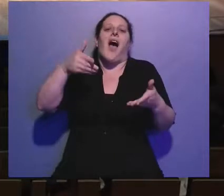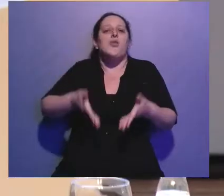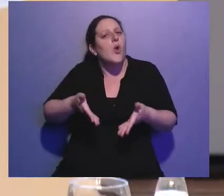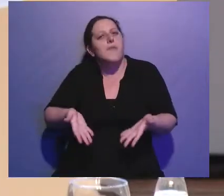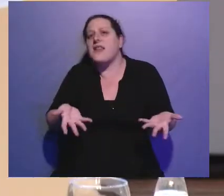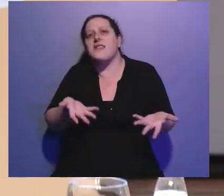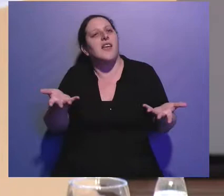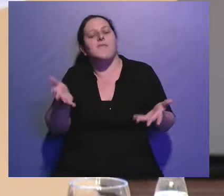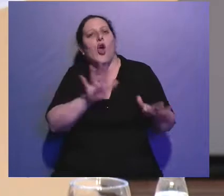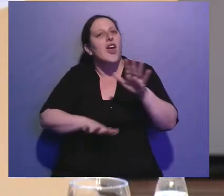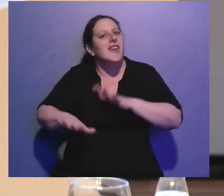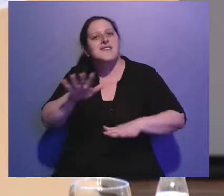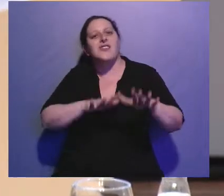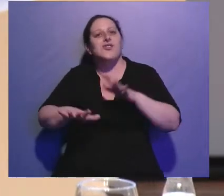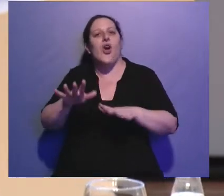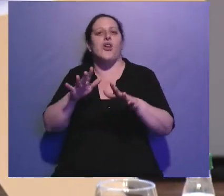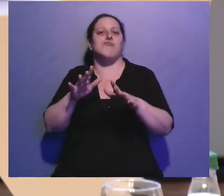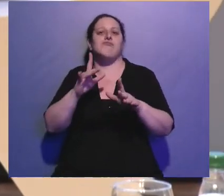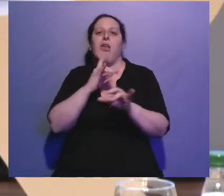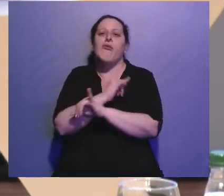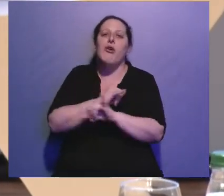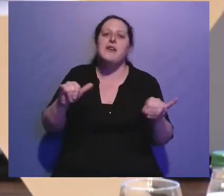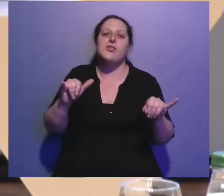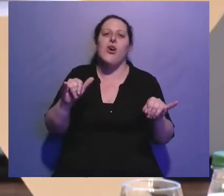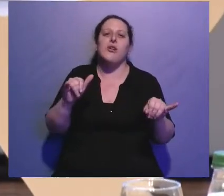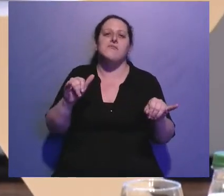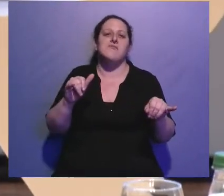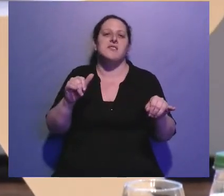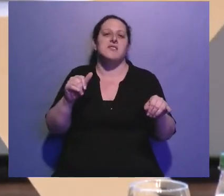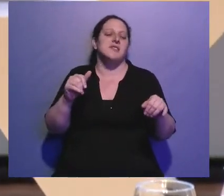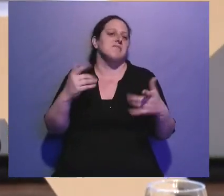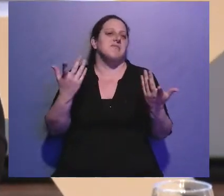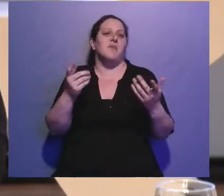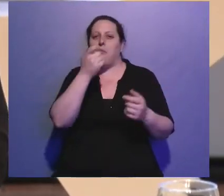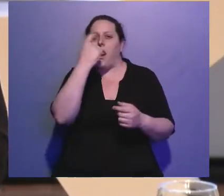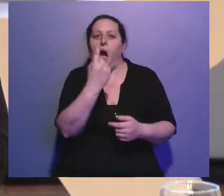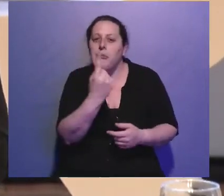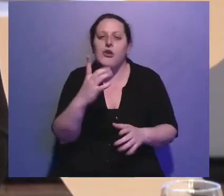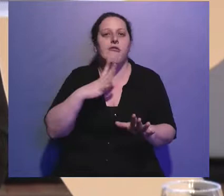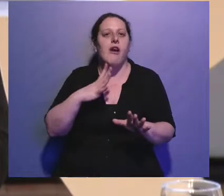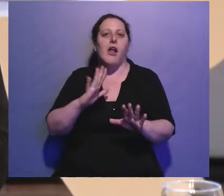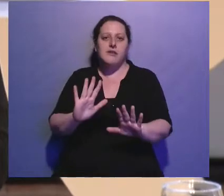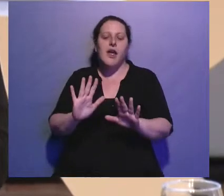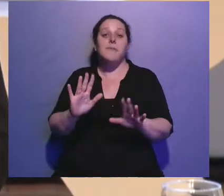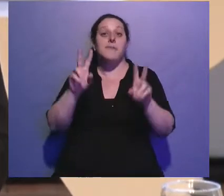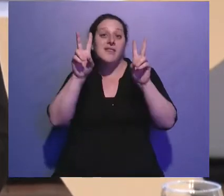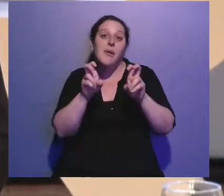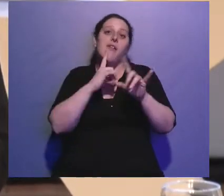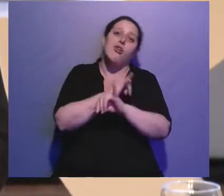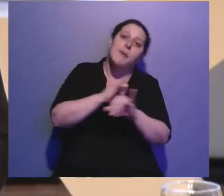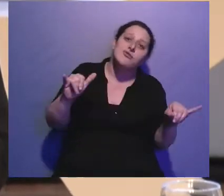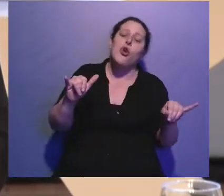information back and forth between departments. The issue of information and data in cities is fairly new for the most part, and so there aren't